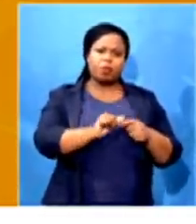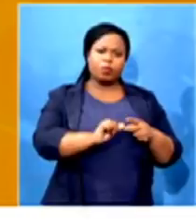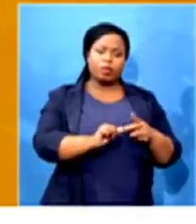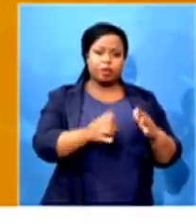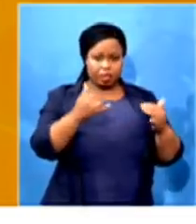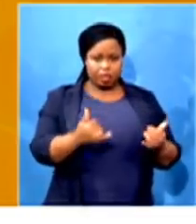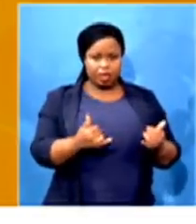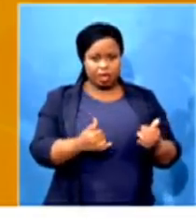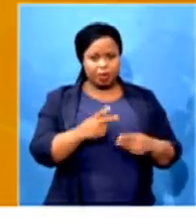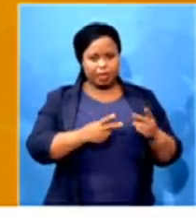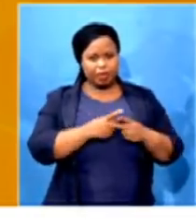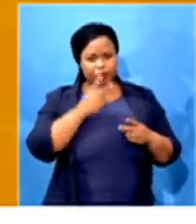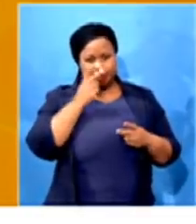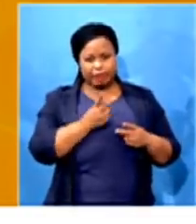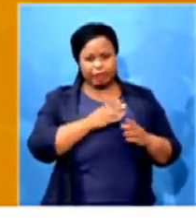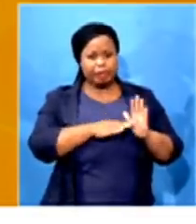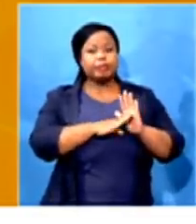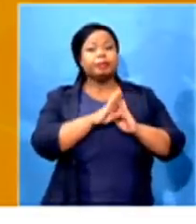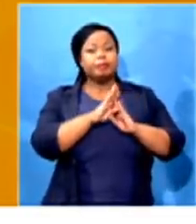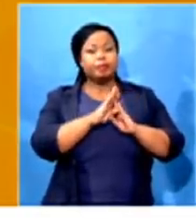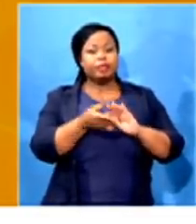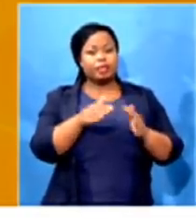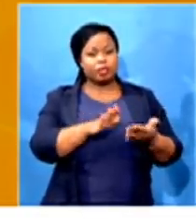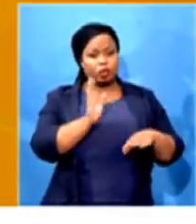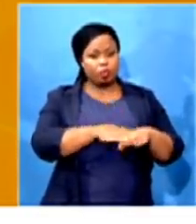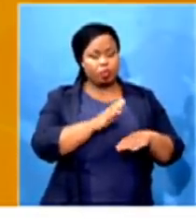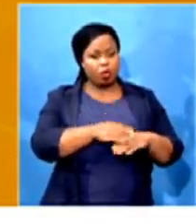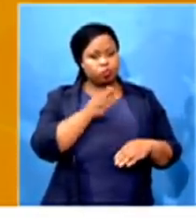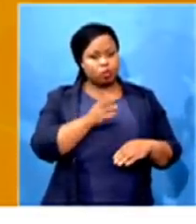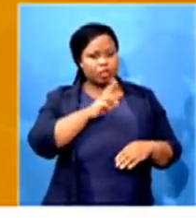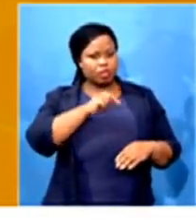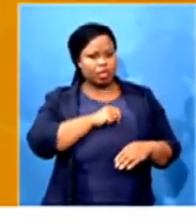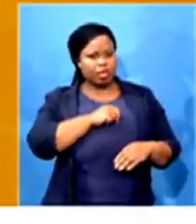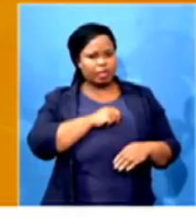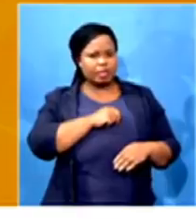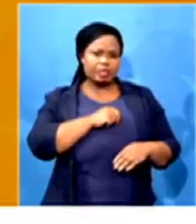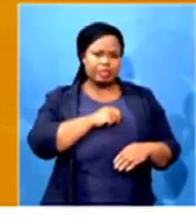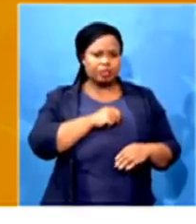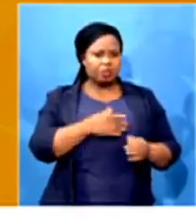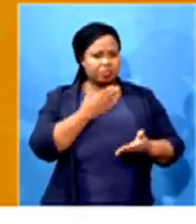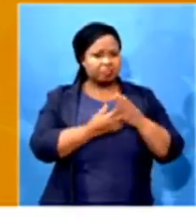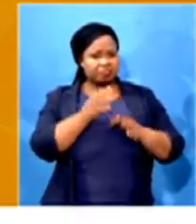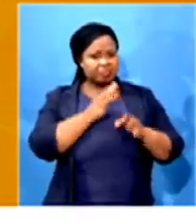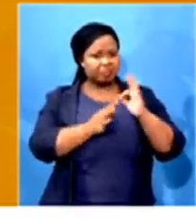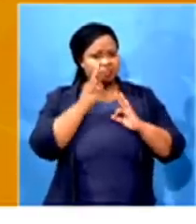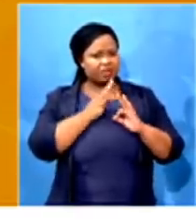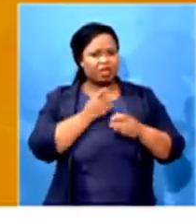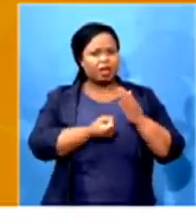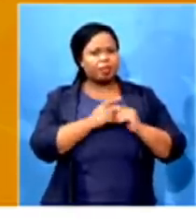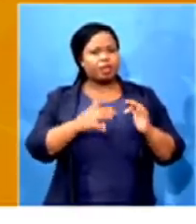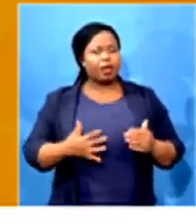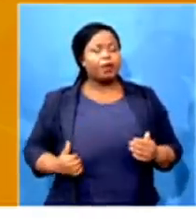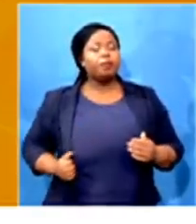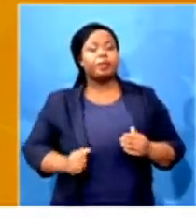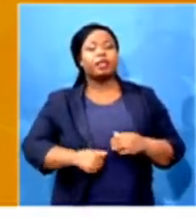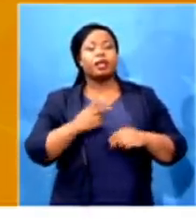now we're starting once again to see the deaths increasing. Perhaps there's an explanation for this, and also